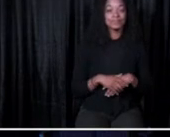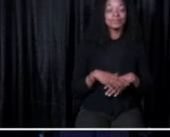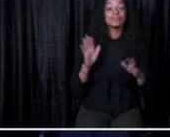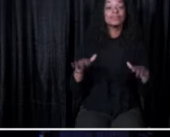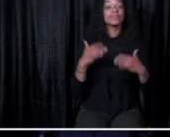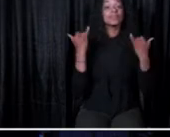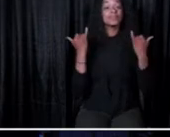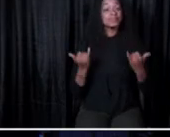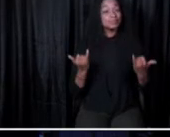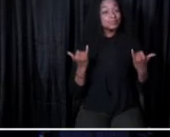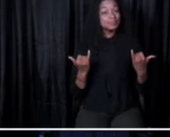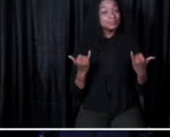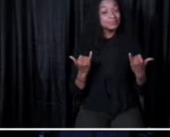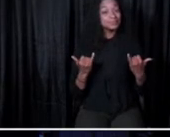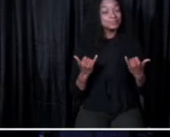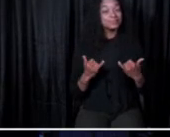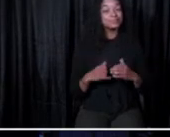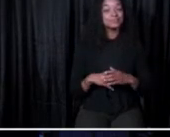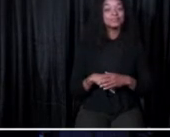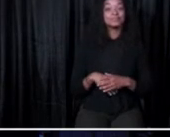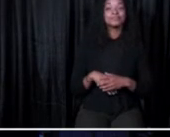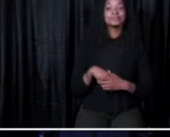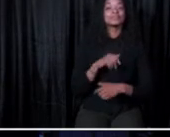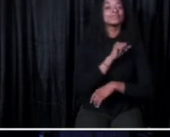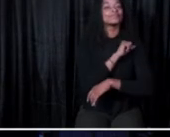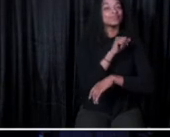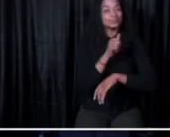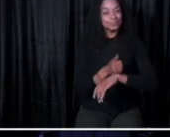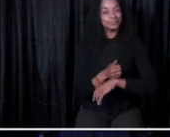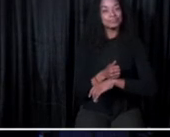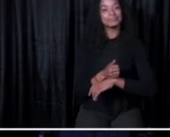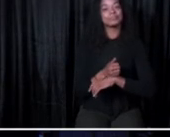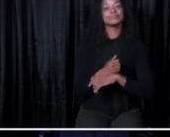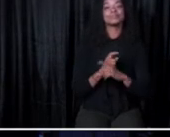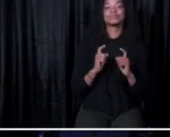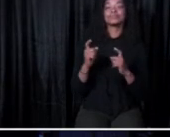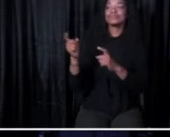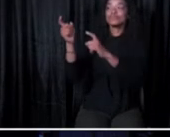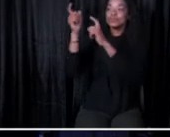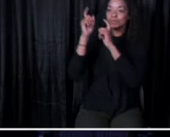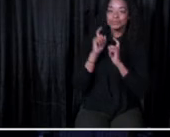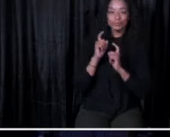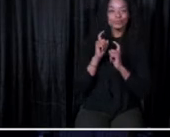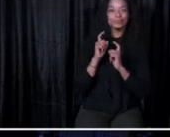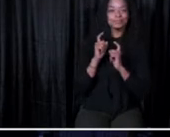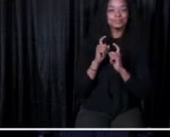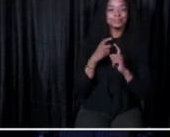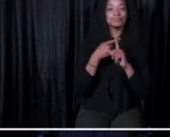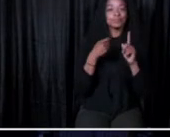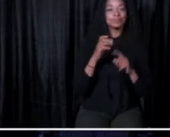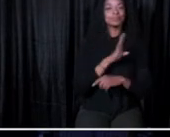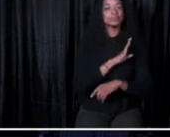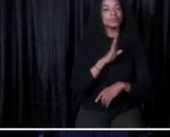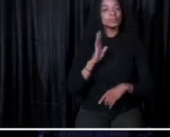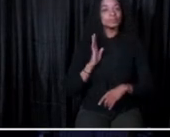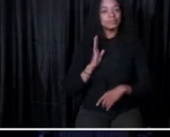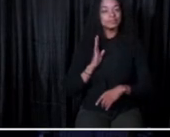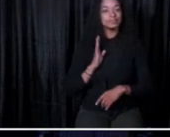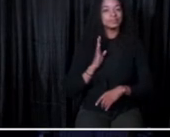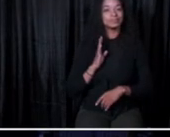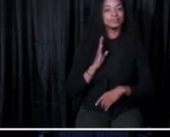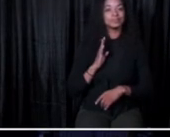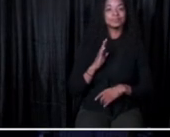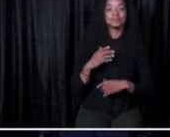By virtue of the authority vested in me by the Board of Trustees, I do